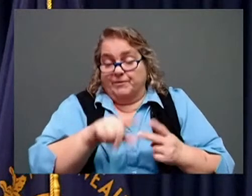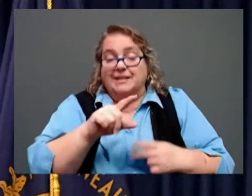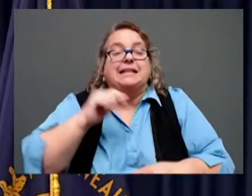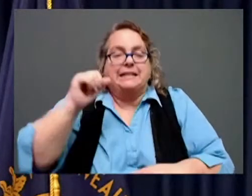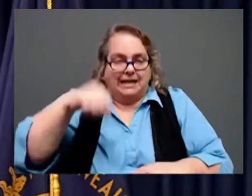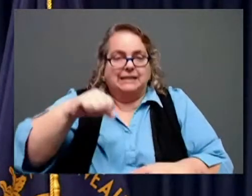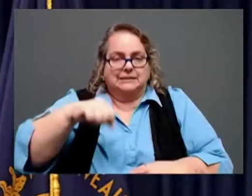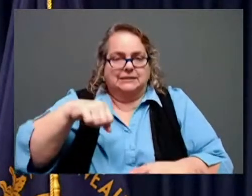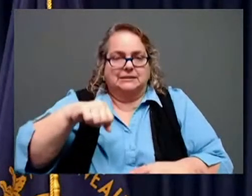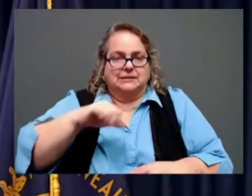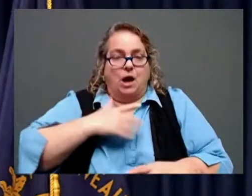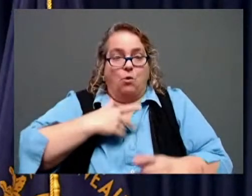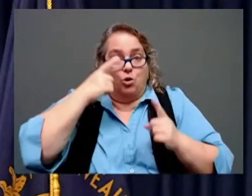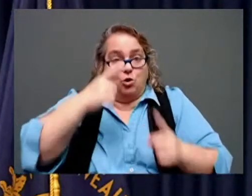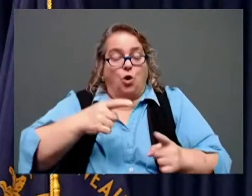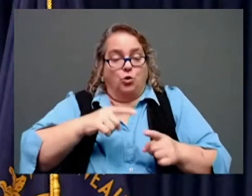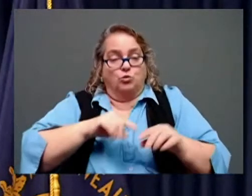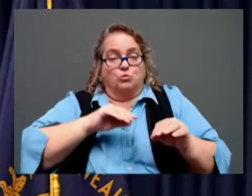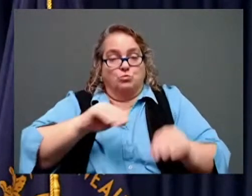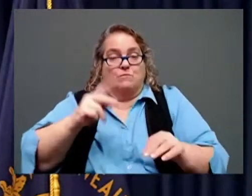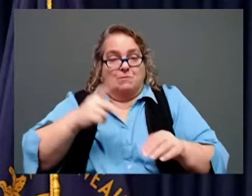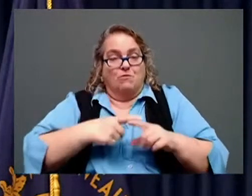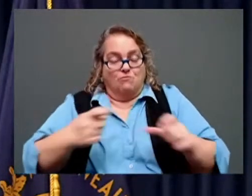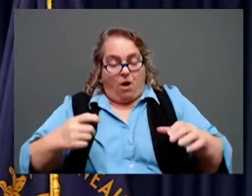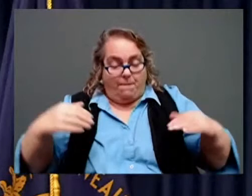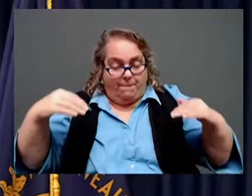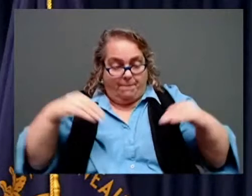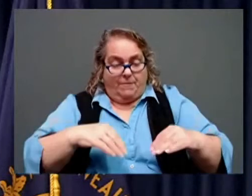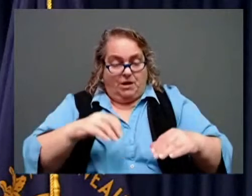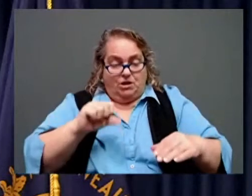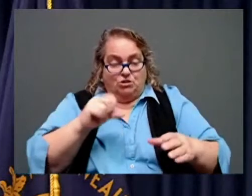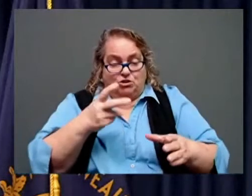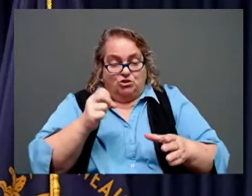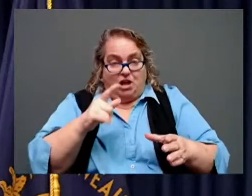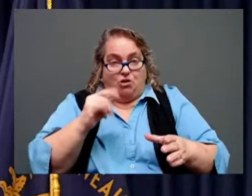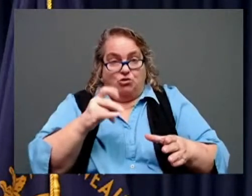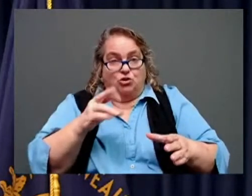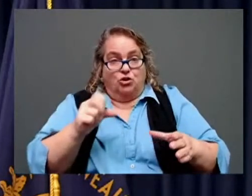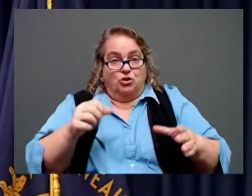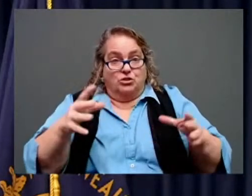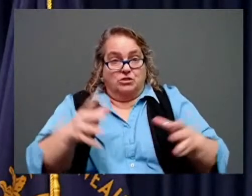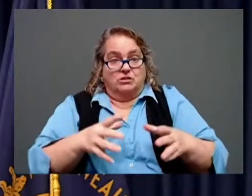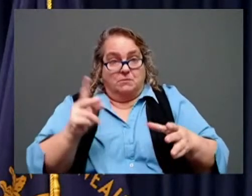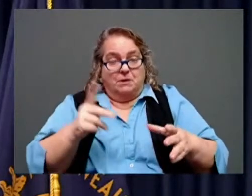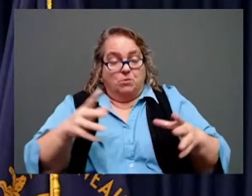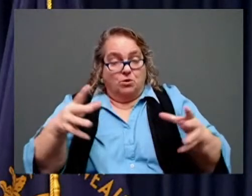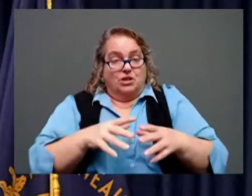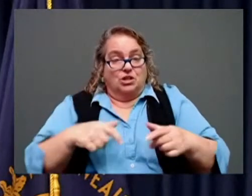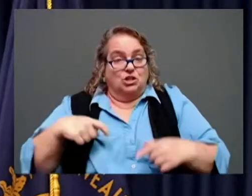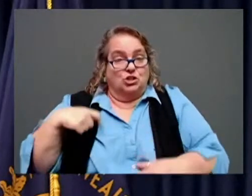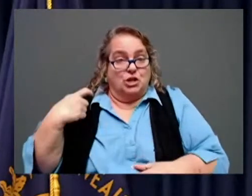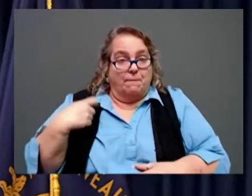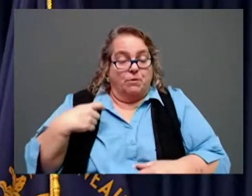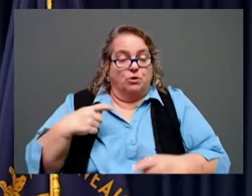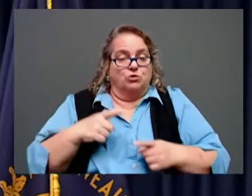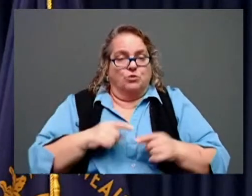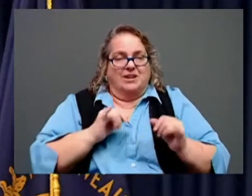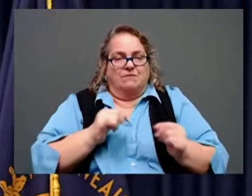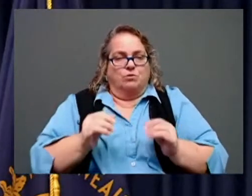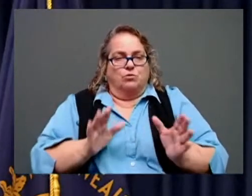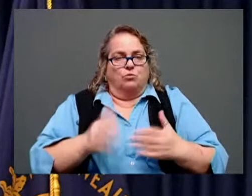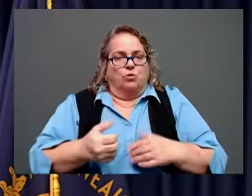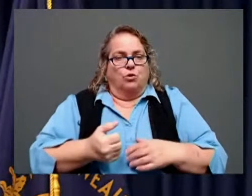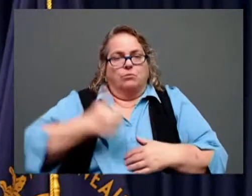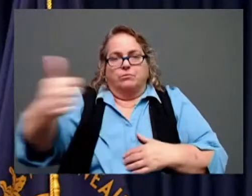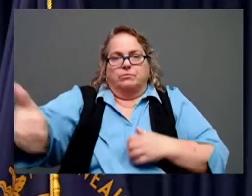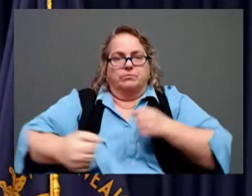to move people from congregate shelters. That's where a whole bunch of people are in a gym, to individual rooms, for instance, at a state